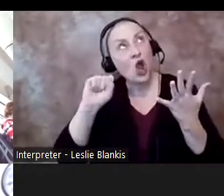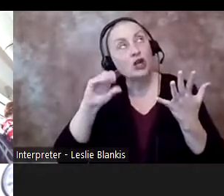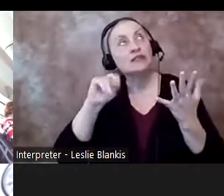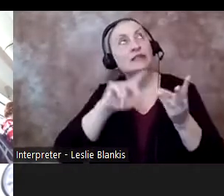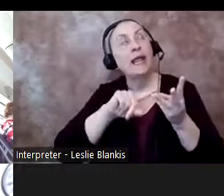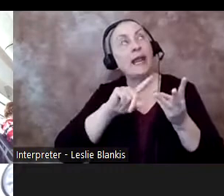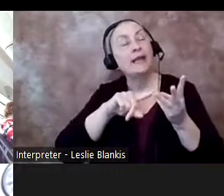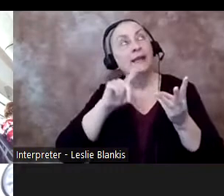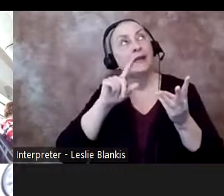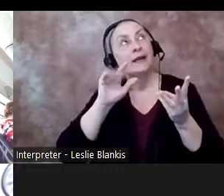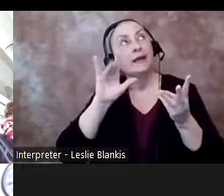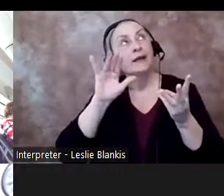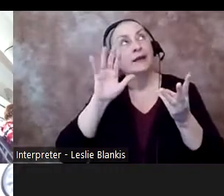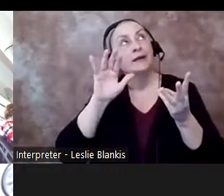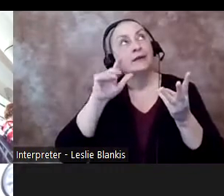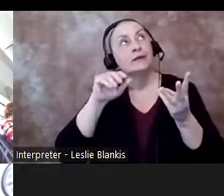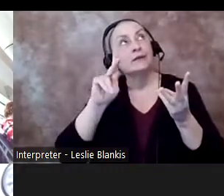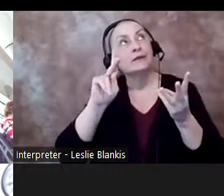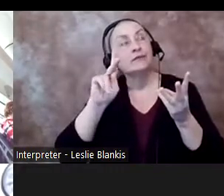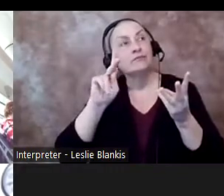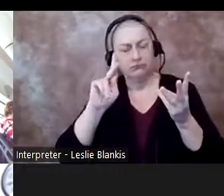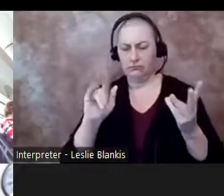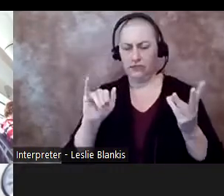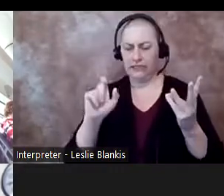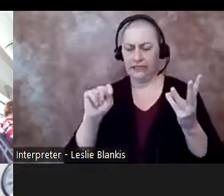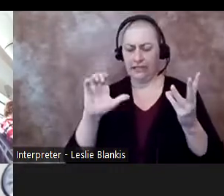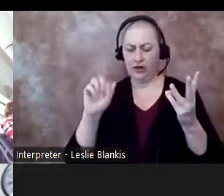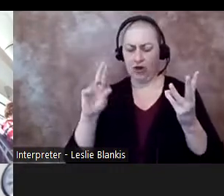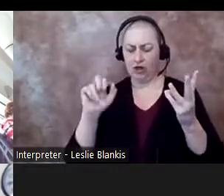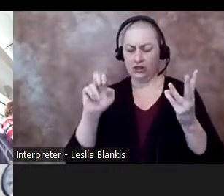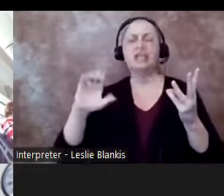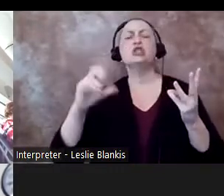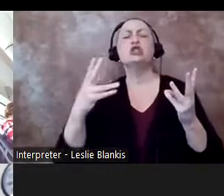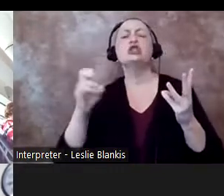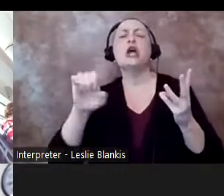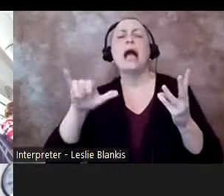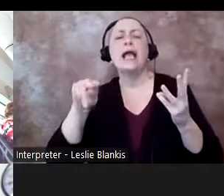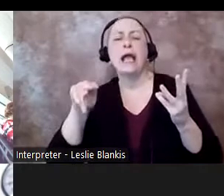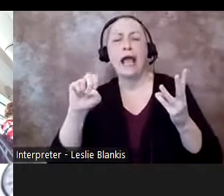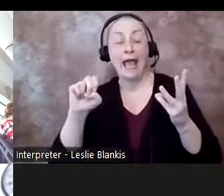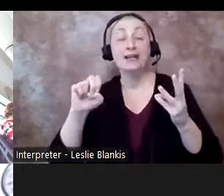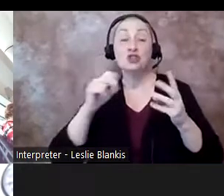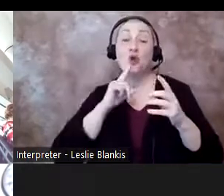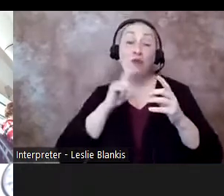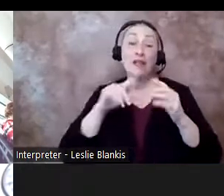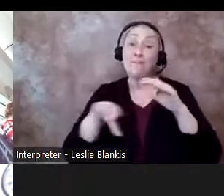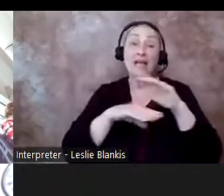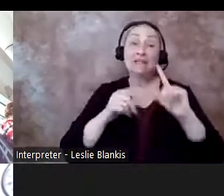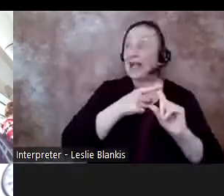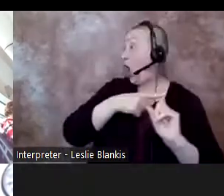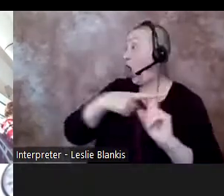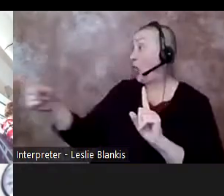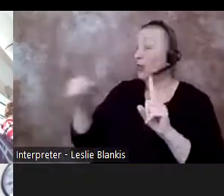Lincoln County. So just a big, long home run all the way to the Kansas border.